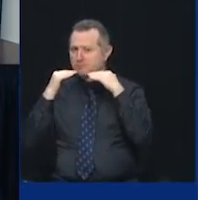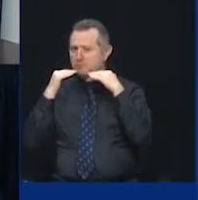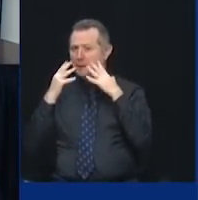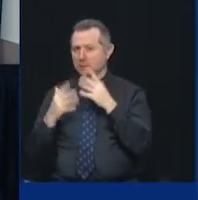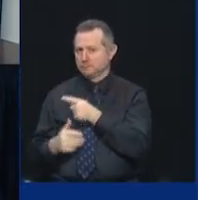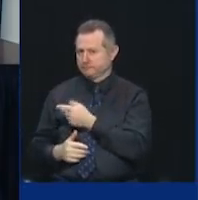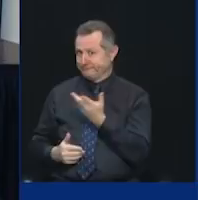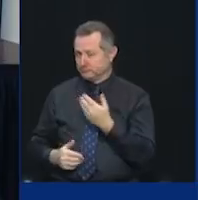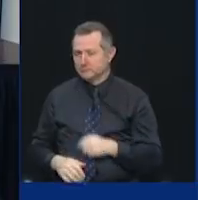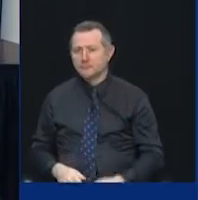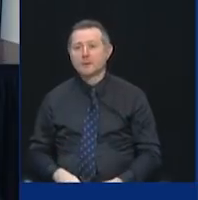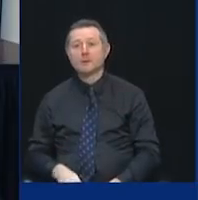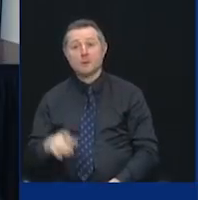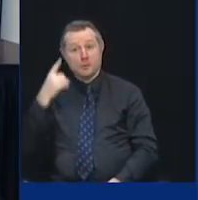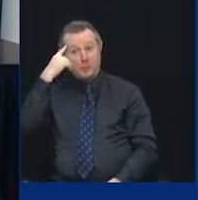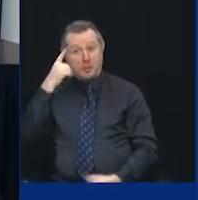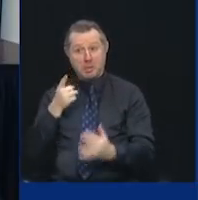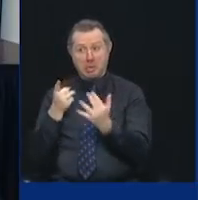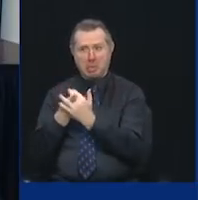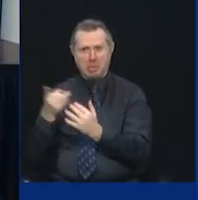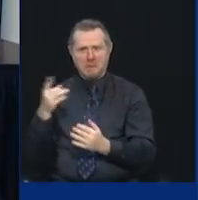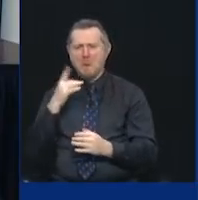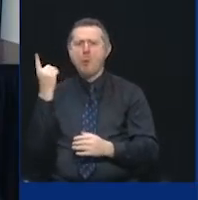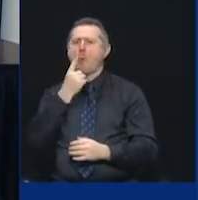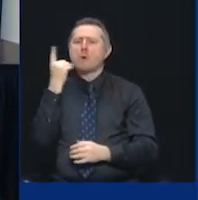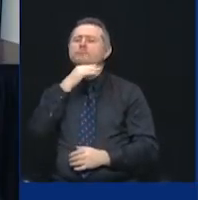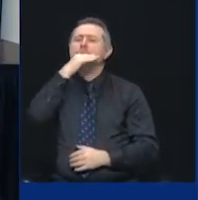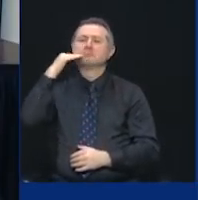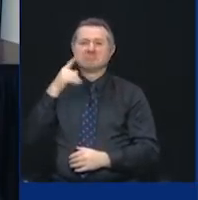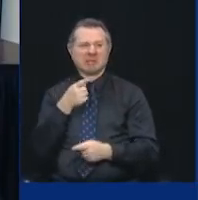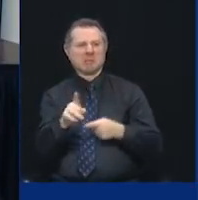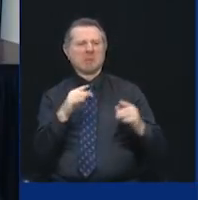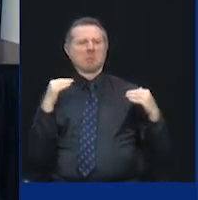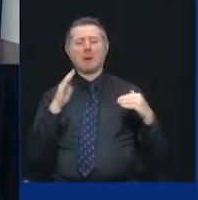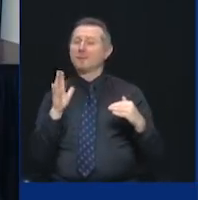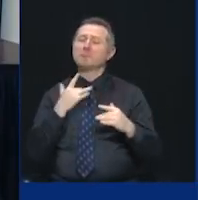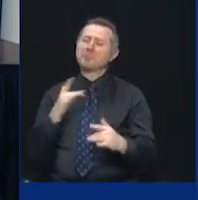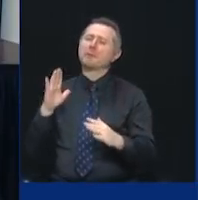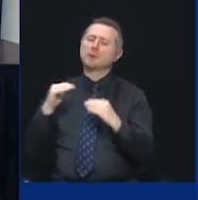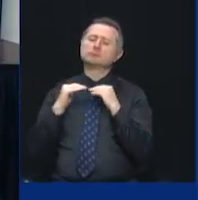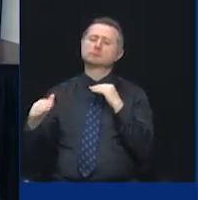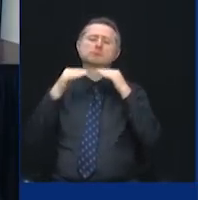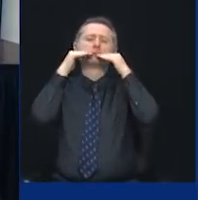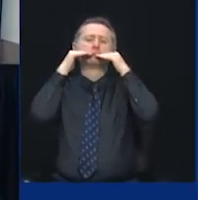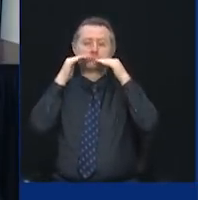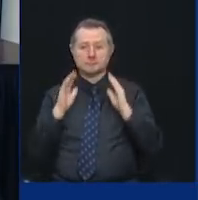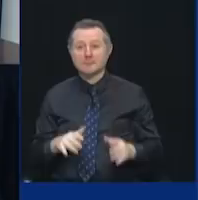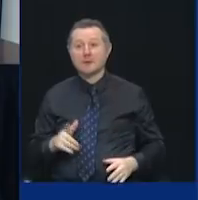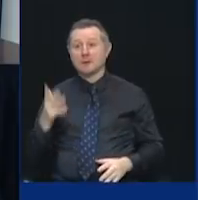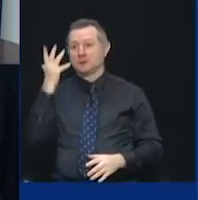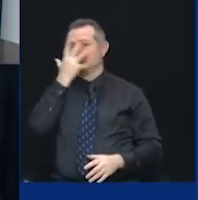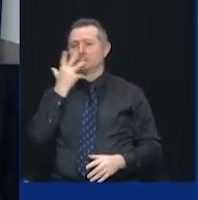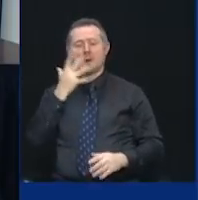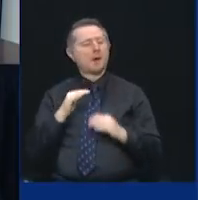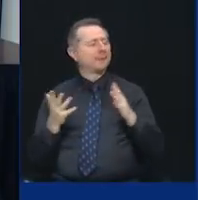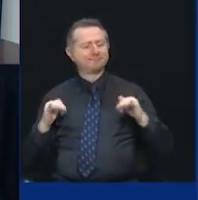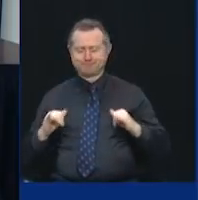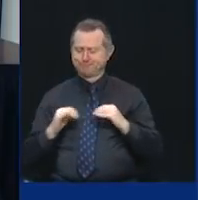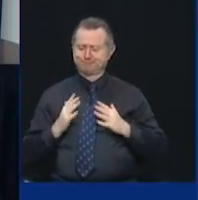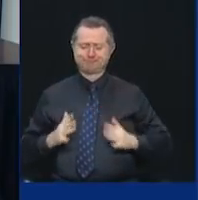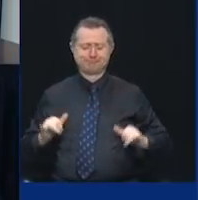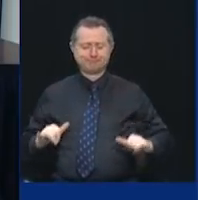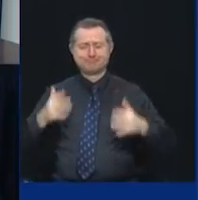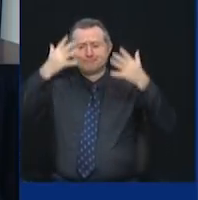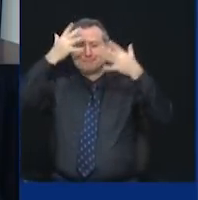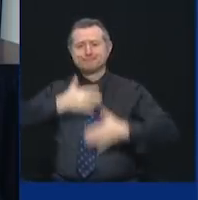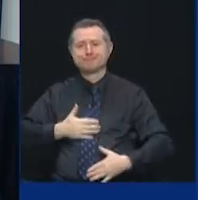with love, don't take anything from it. He never looks happy and peppy and bursting with love. The man's face has no expression. Don't play poker with this